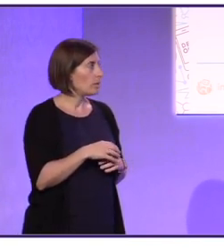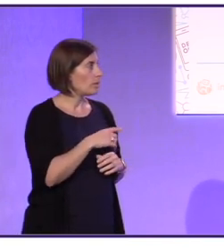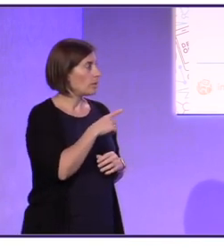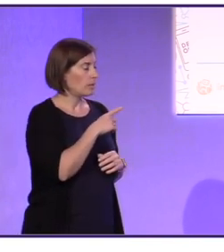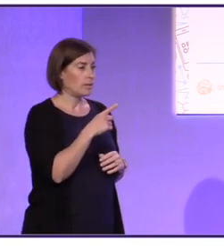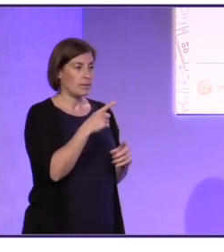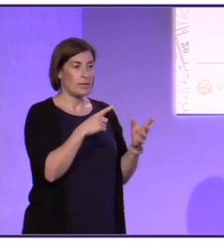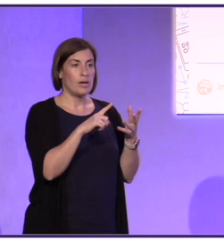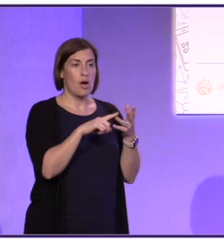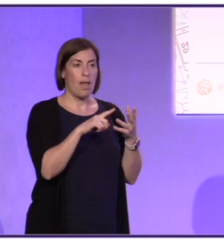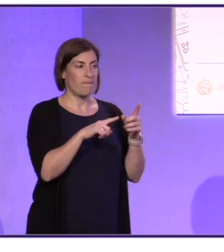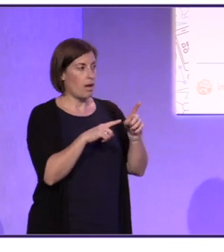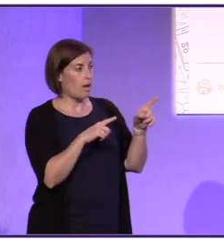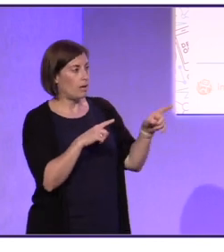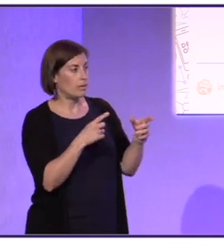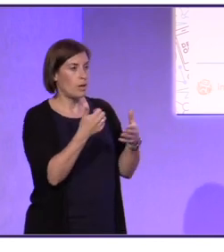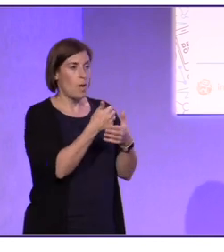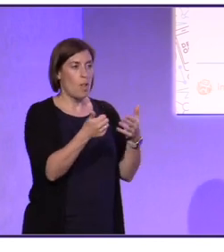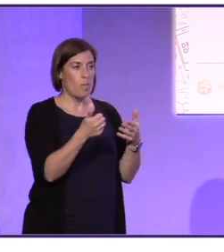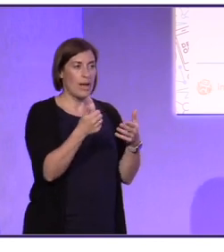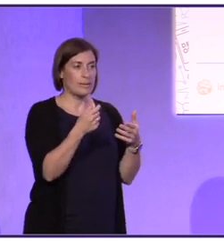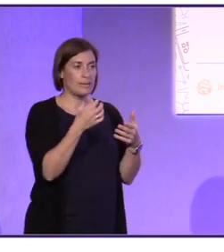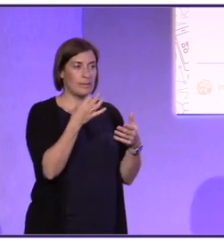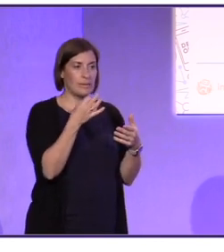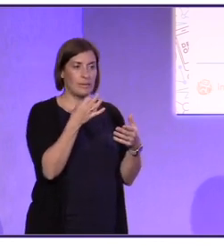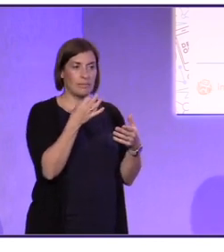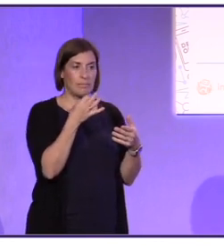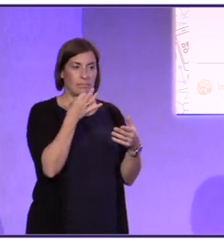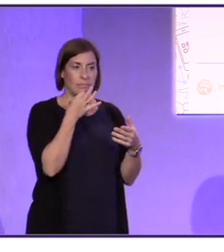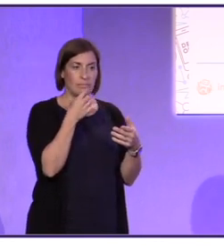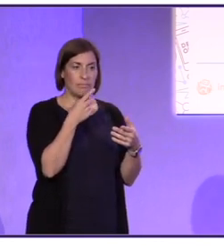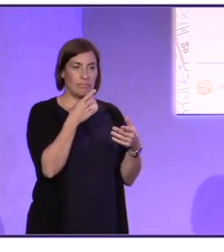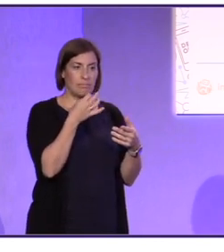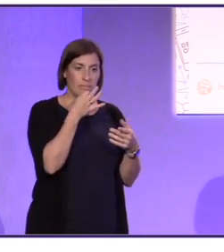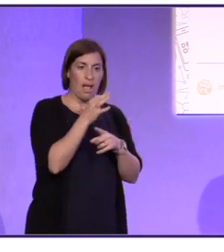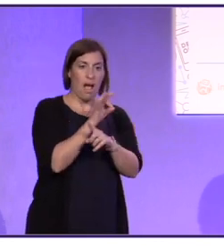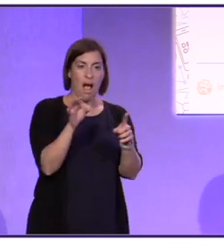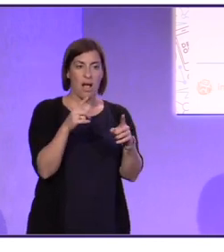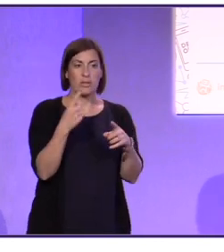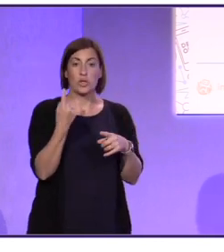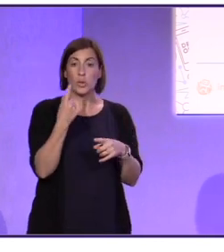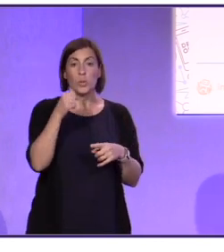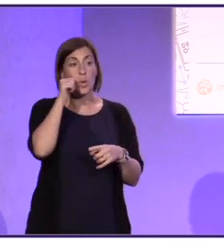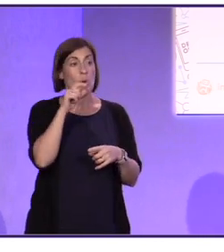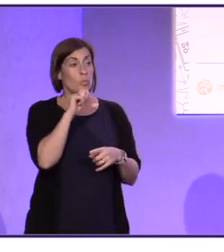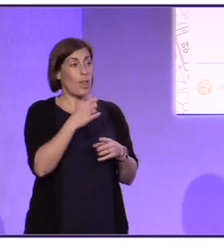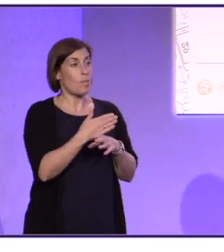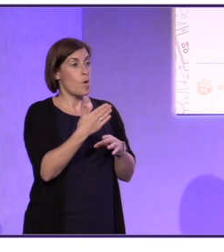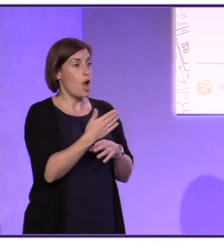tells things. I would have asked how many of you have seen this work? Right, no one.